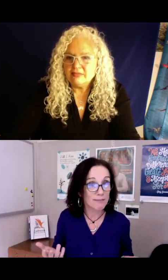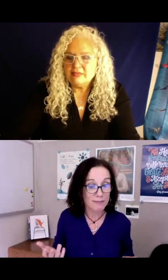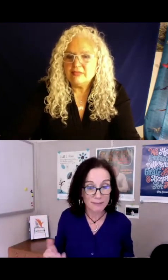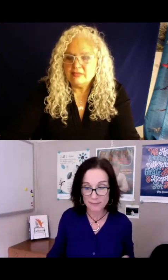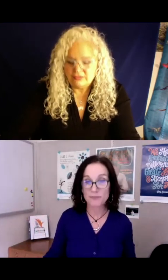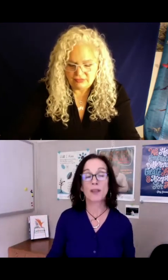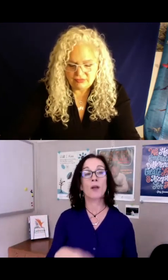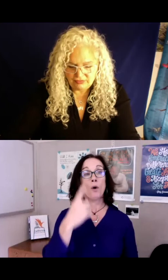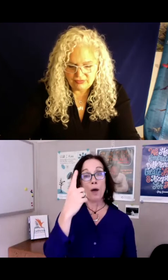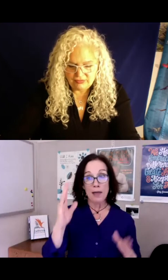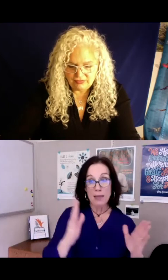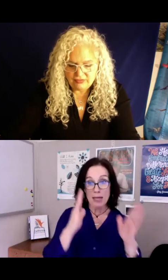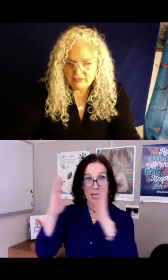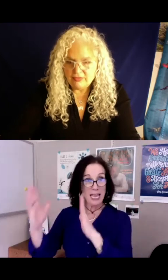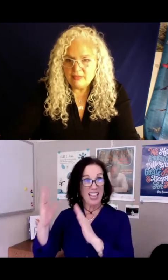at grade level.